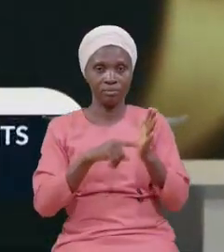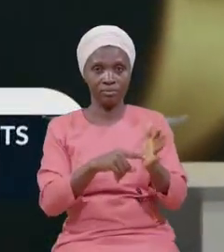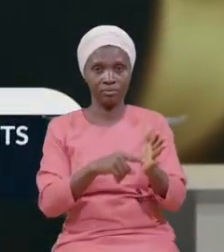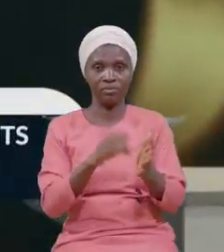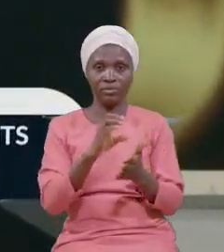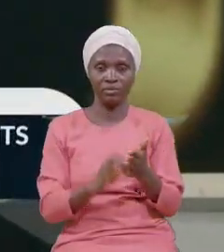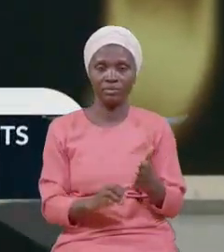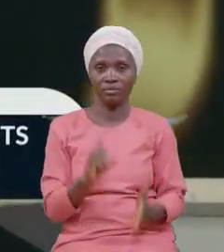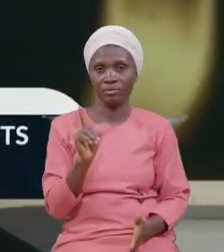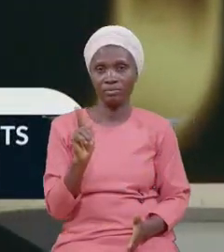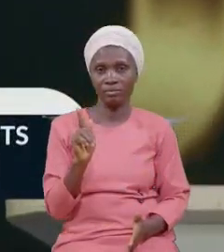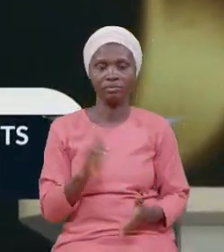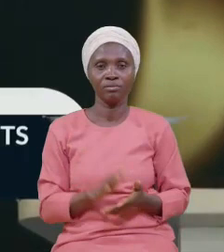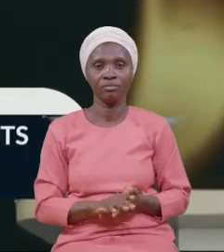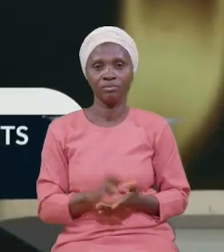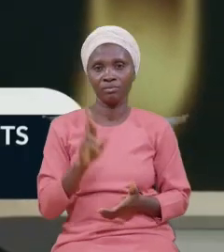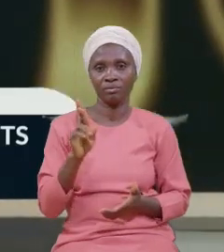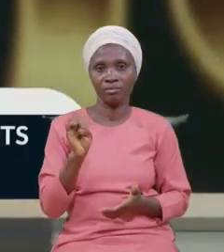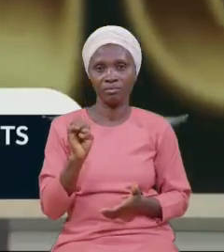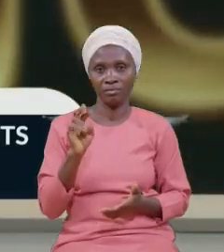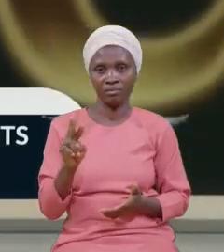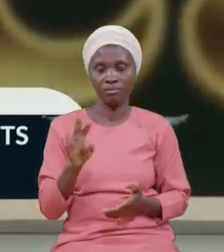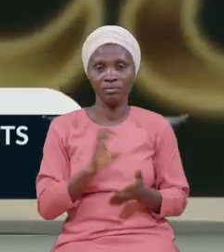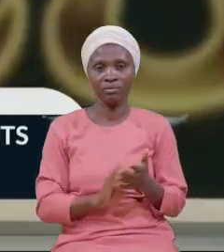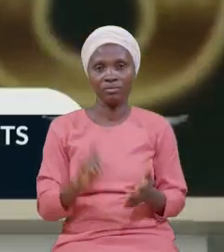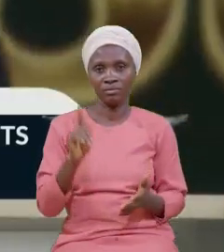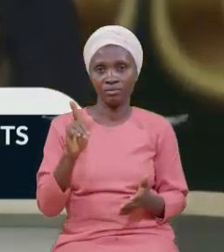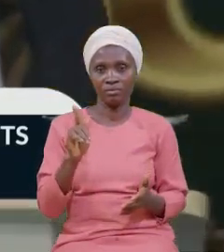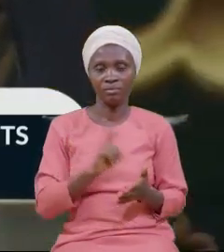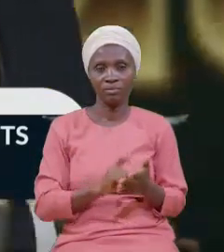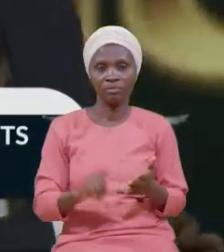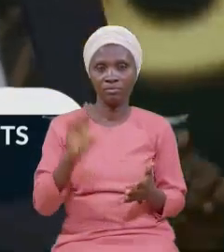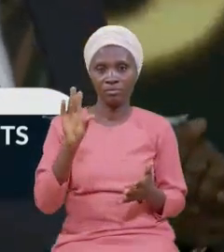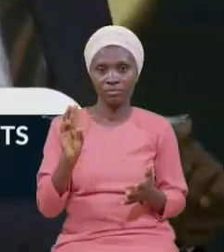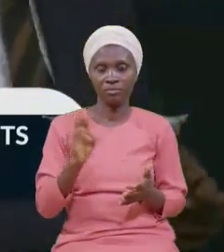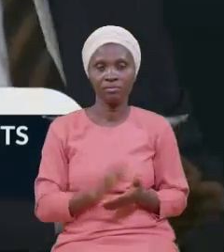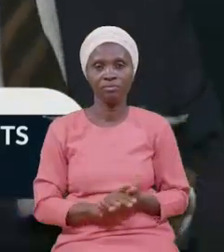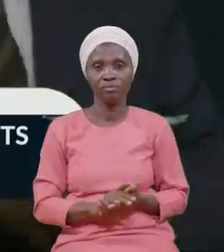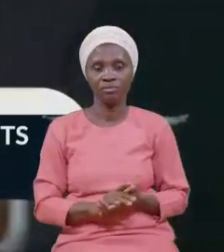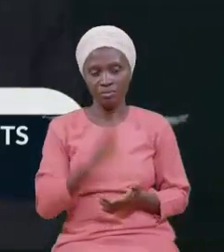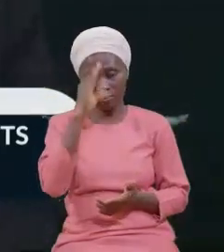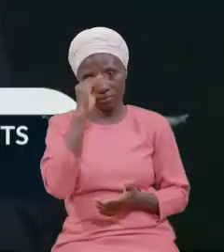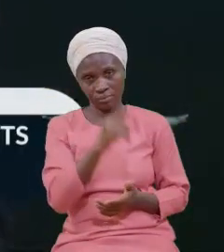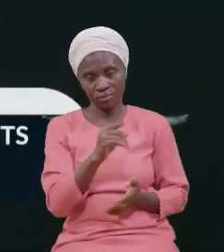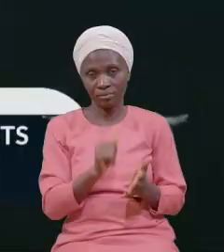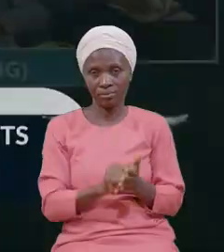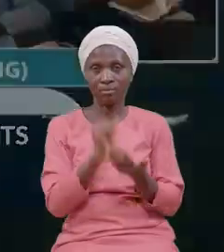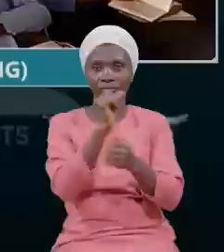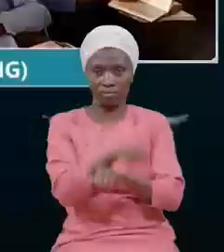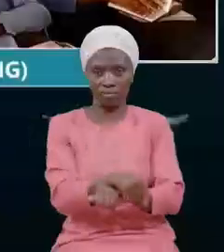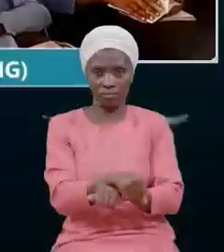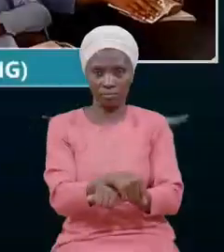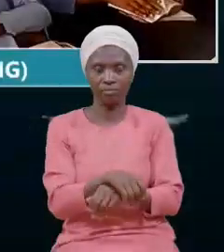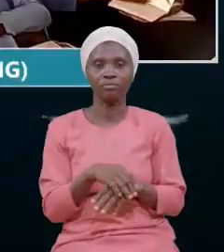7. Revelation chapter 21, verse 7, he that overcometh, I will overcome.